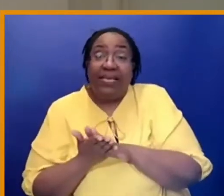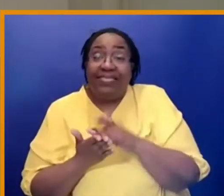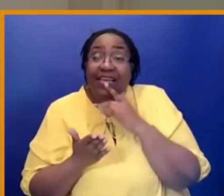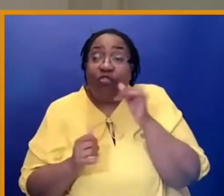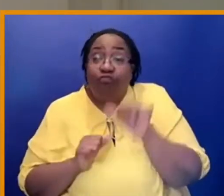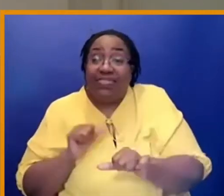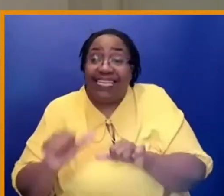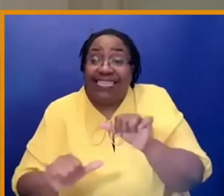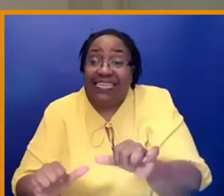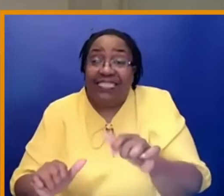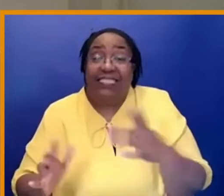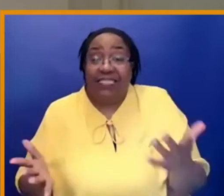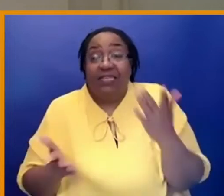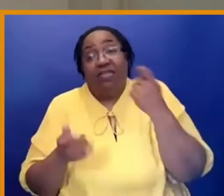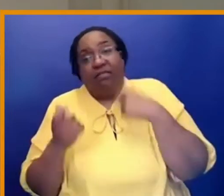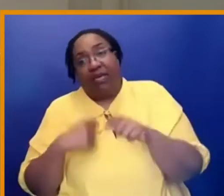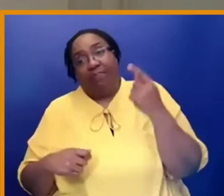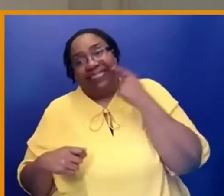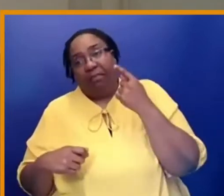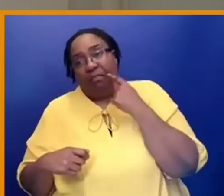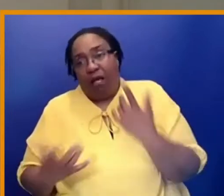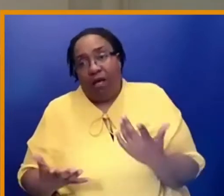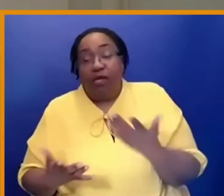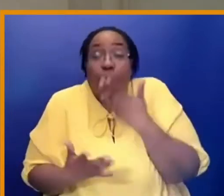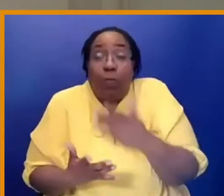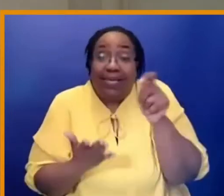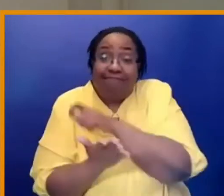just that. So please vote for the motion and also for